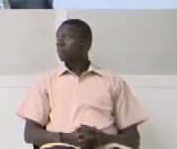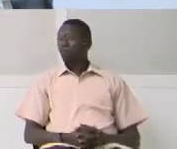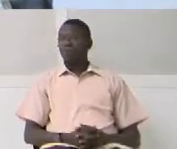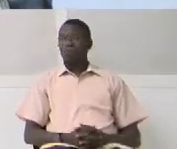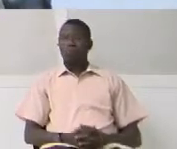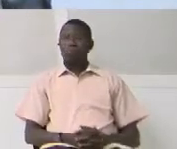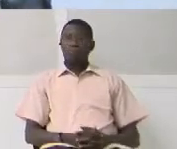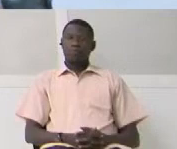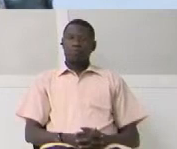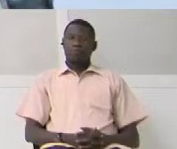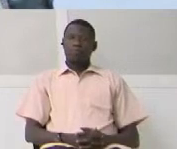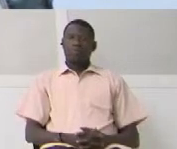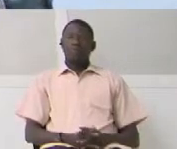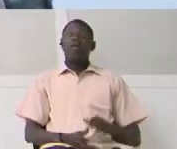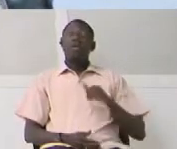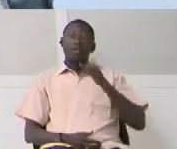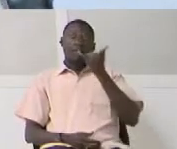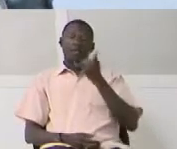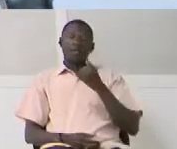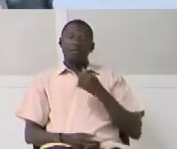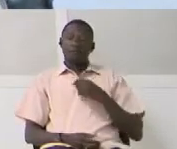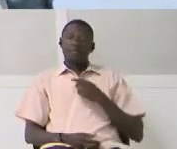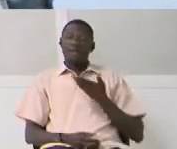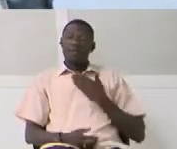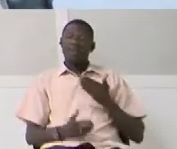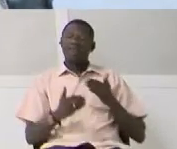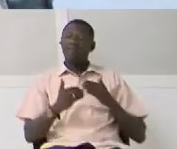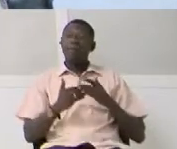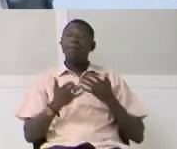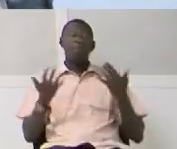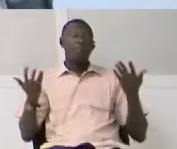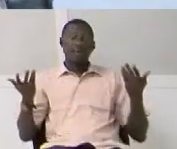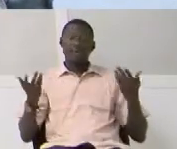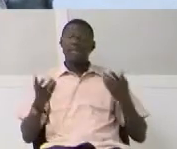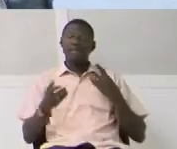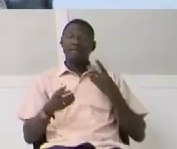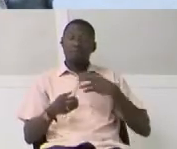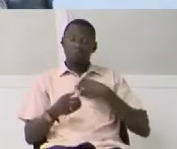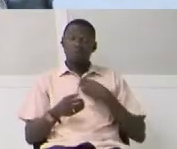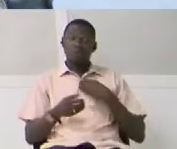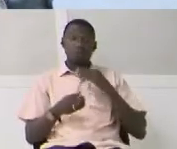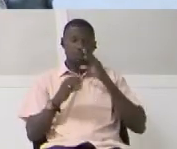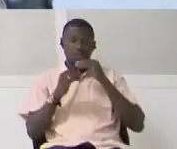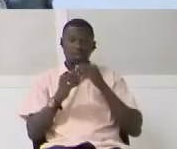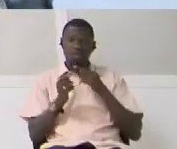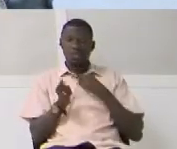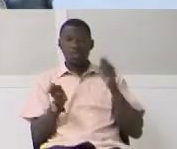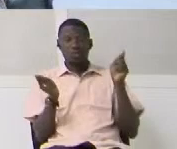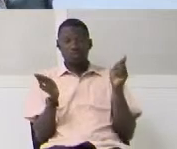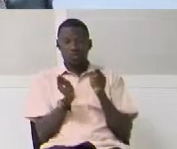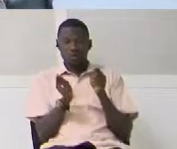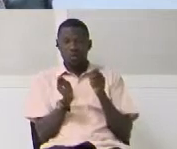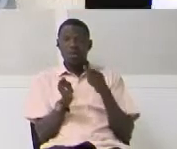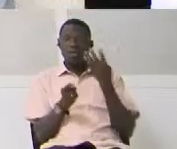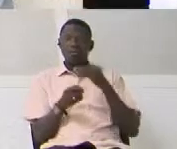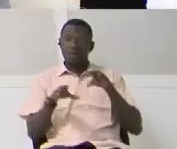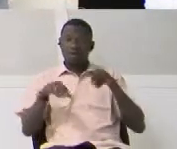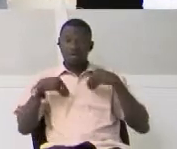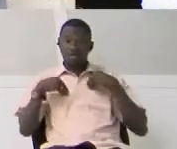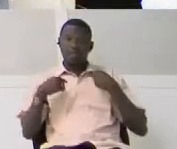amna lu bari sa lo xamne mën na ko wasi lu gata. Yes, there are many things which I can say